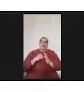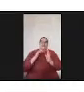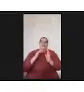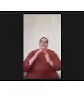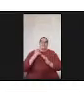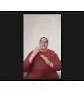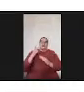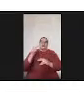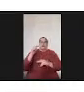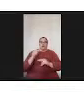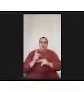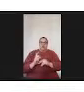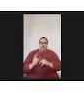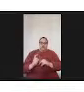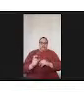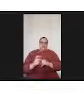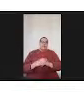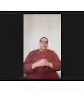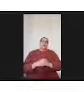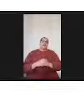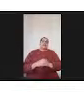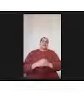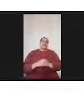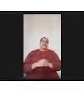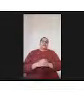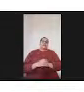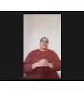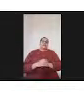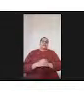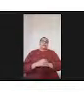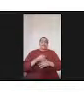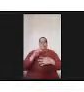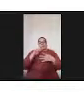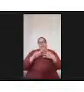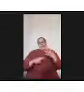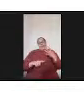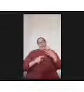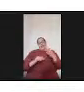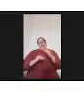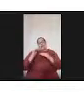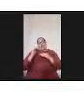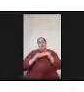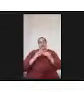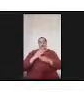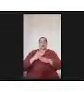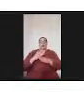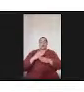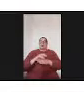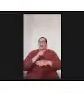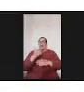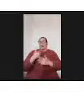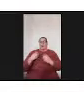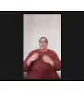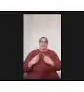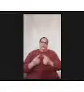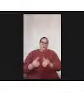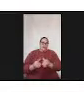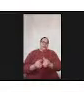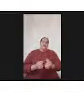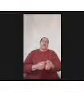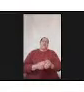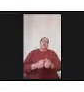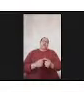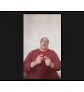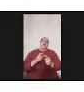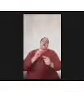2 briefly. Bottom to that, there is other building works which we are currently doing, which